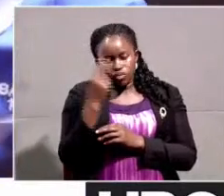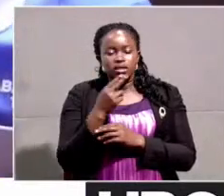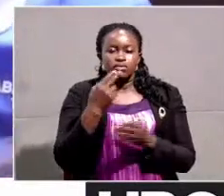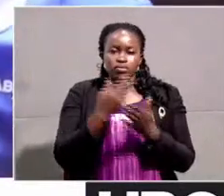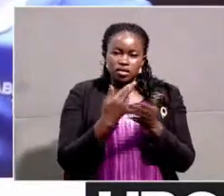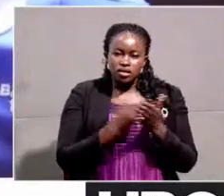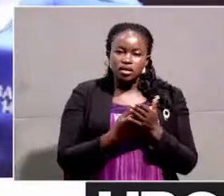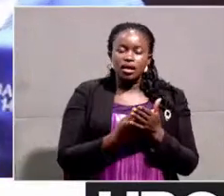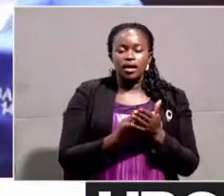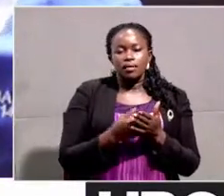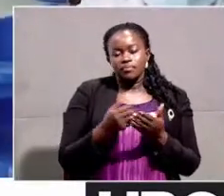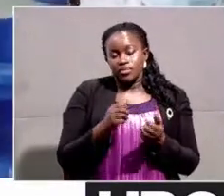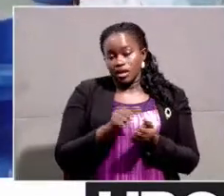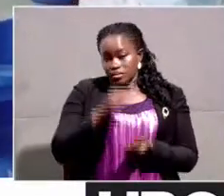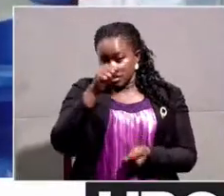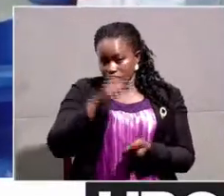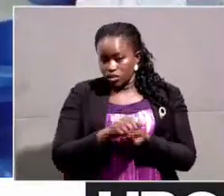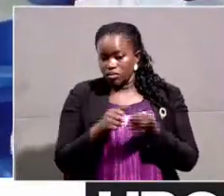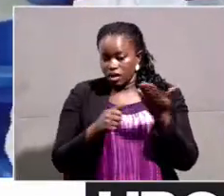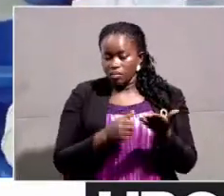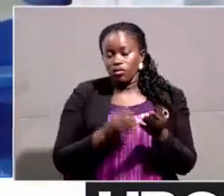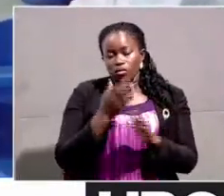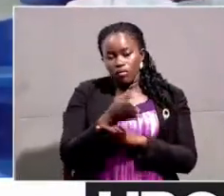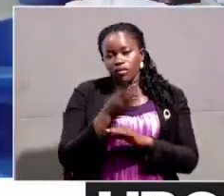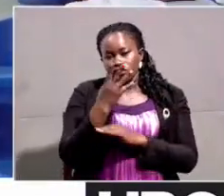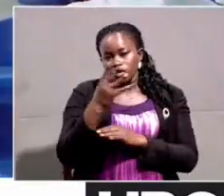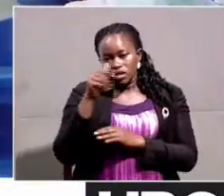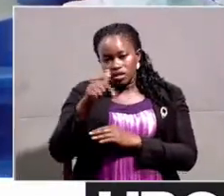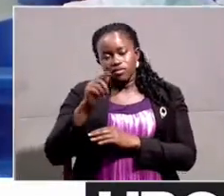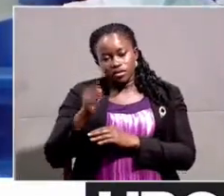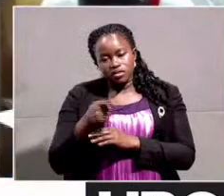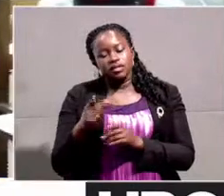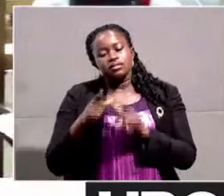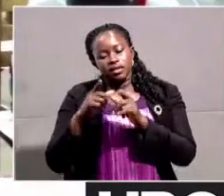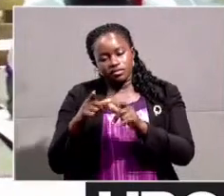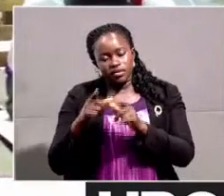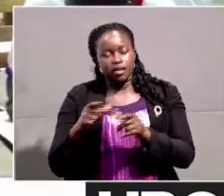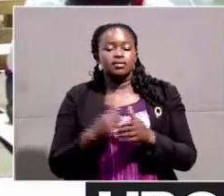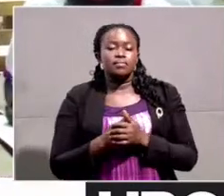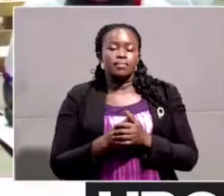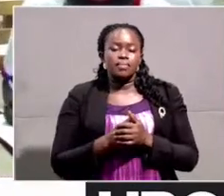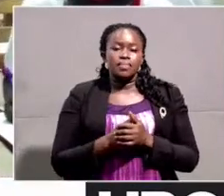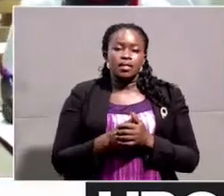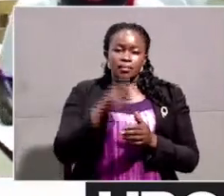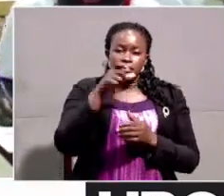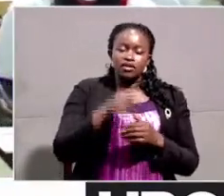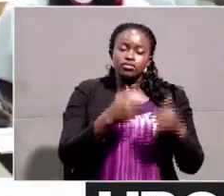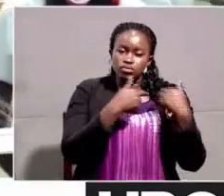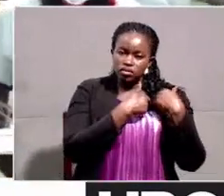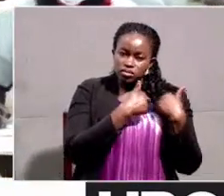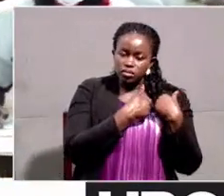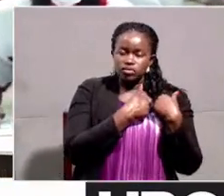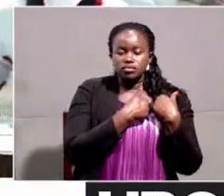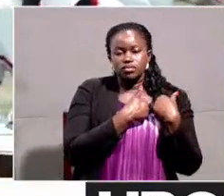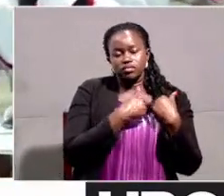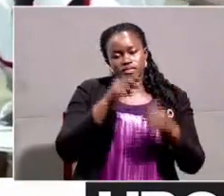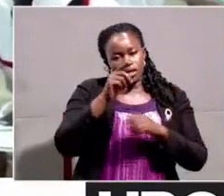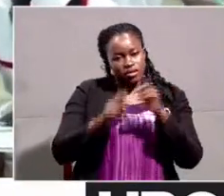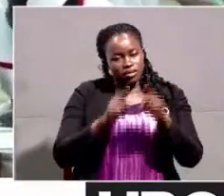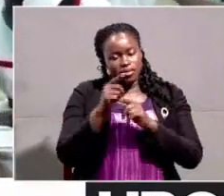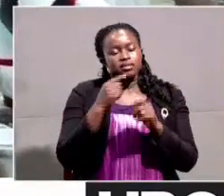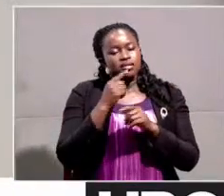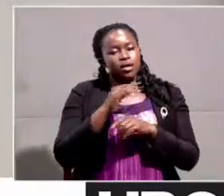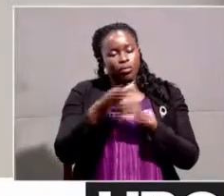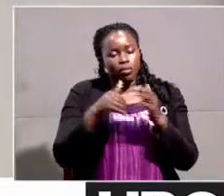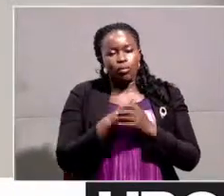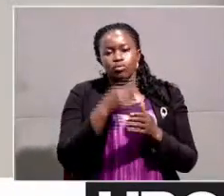are diploma candidates and over 47,000 certificates. The in-charge examinations, Nasiwa Juliet, says in all